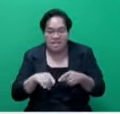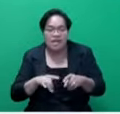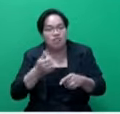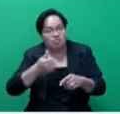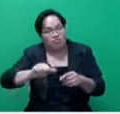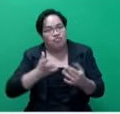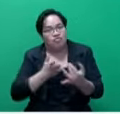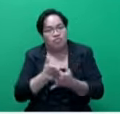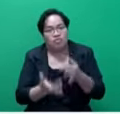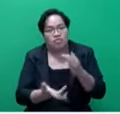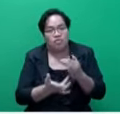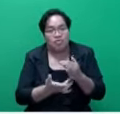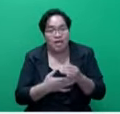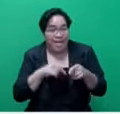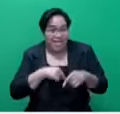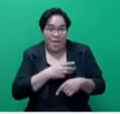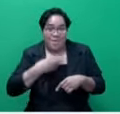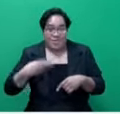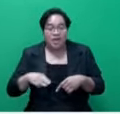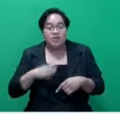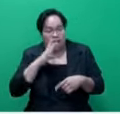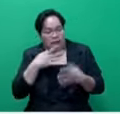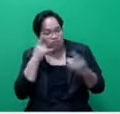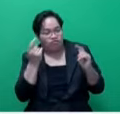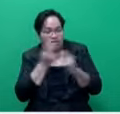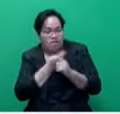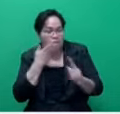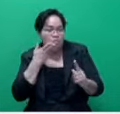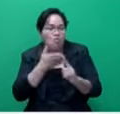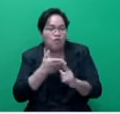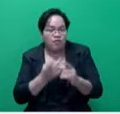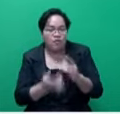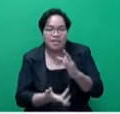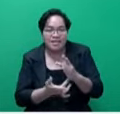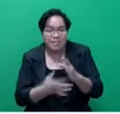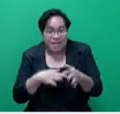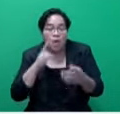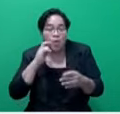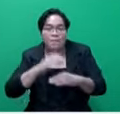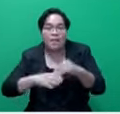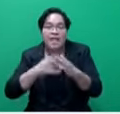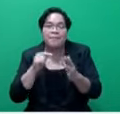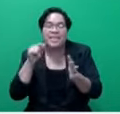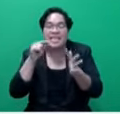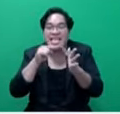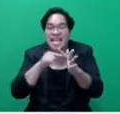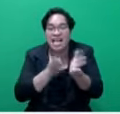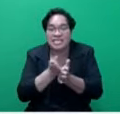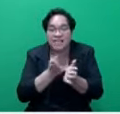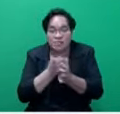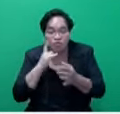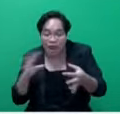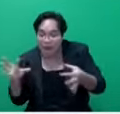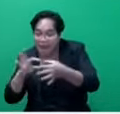has endorsed a transformative approach to digitization. We will build an e-services platform linking and